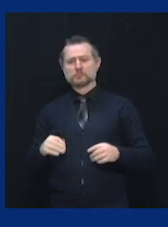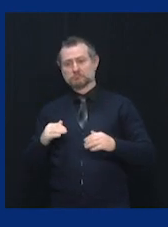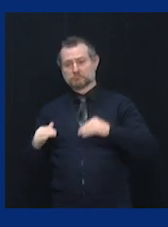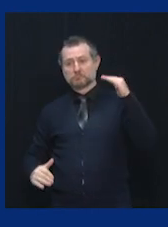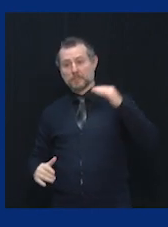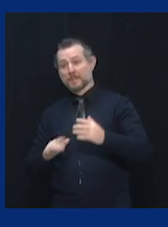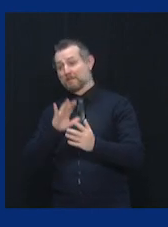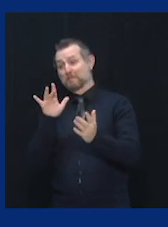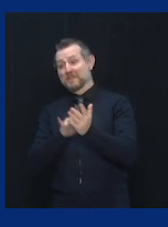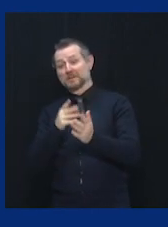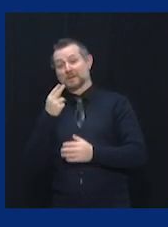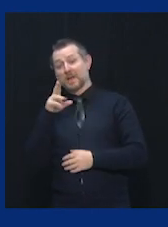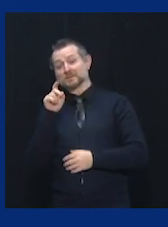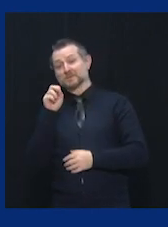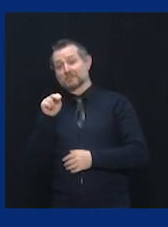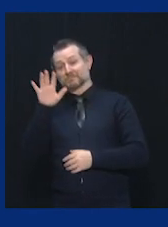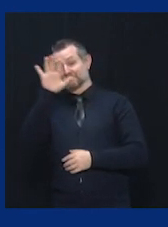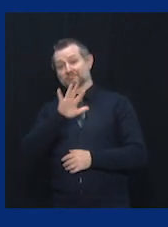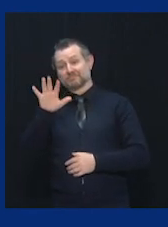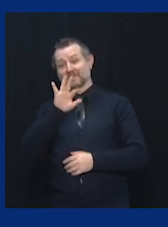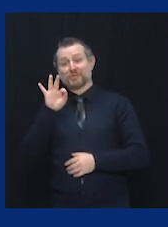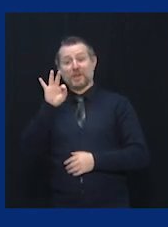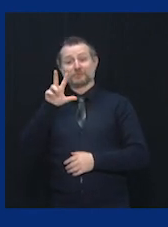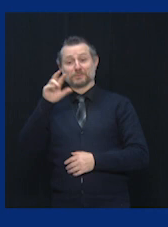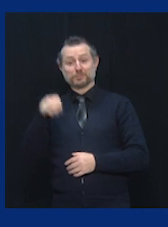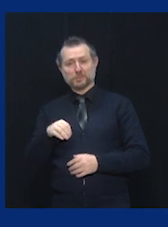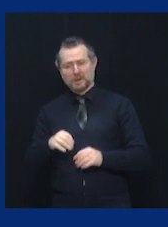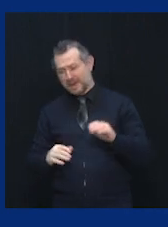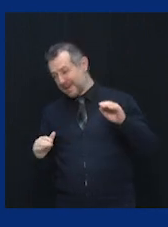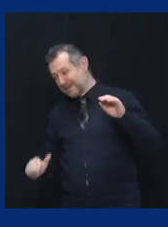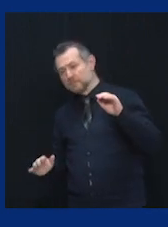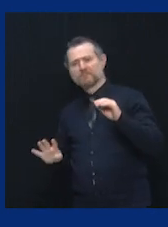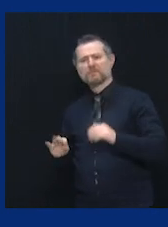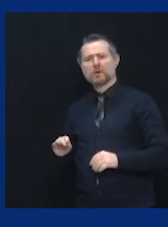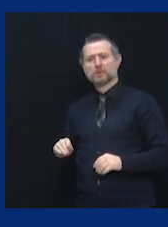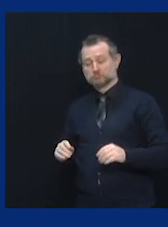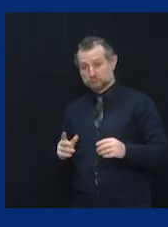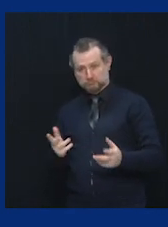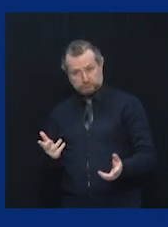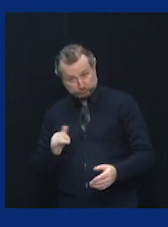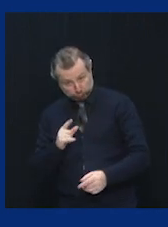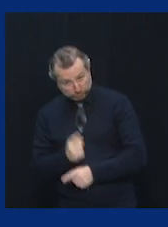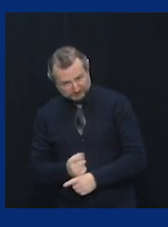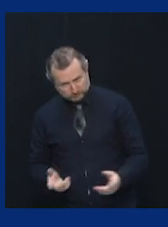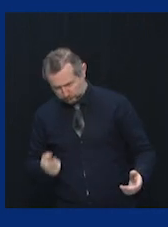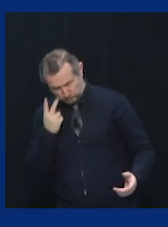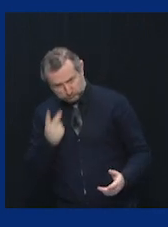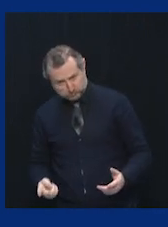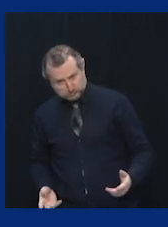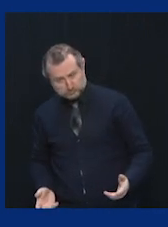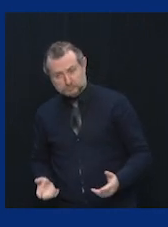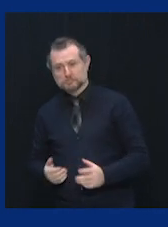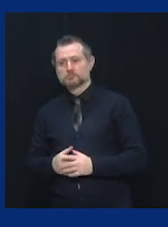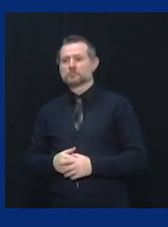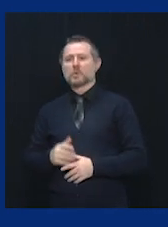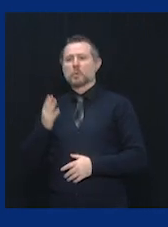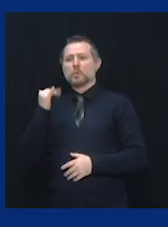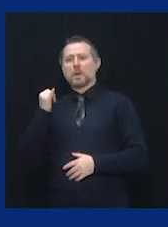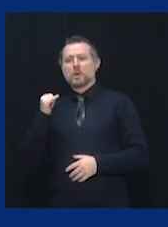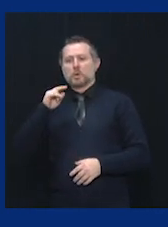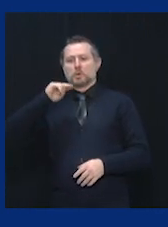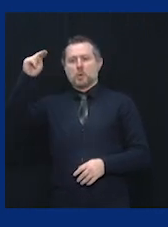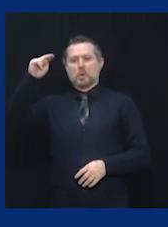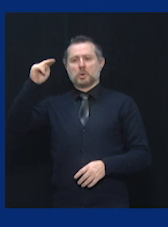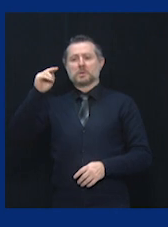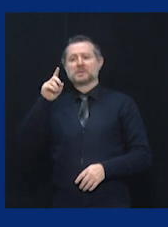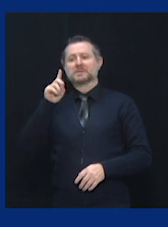go from 93 to 40, right? Why? Why is Northern Dutchess Hospital,